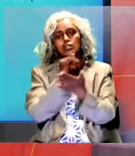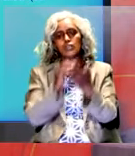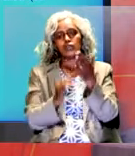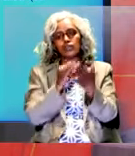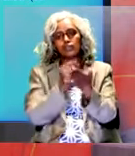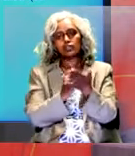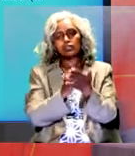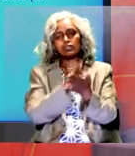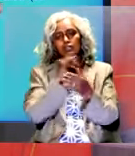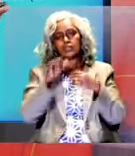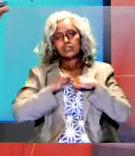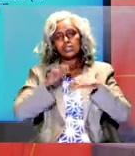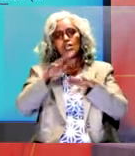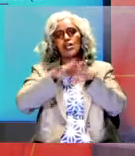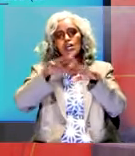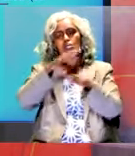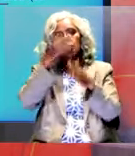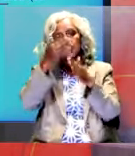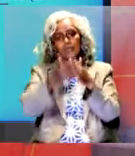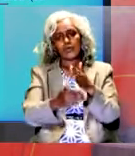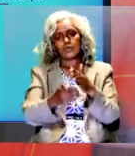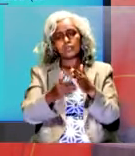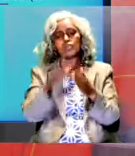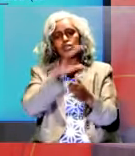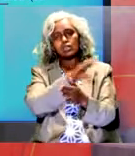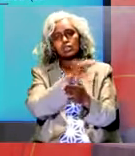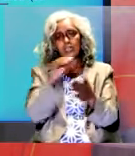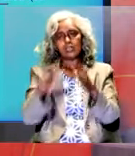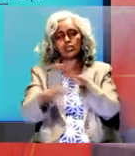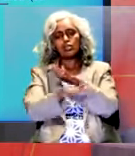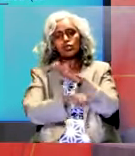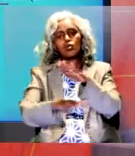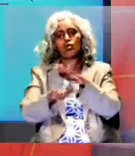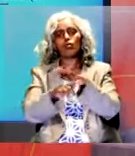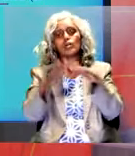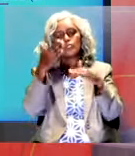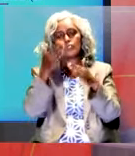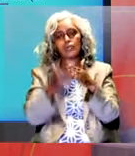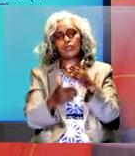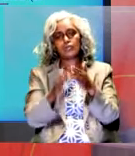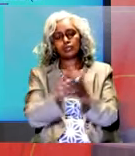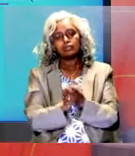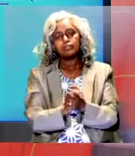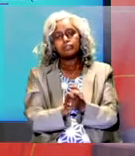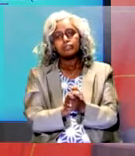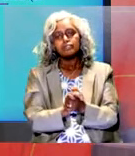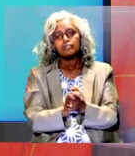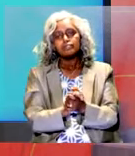has an upper bound, both an upper bound and a lower bound.